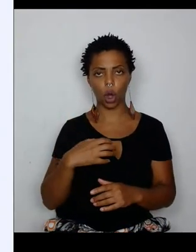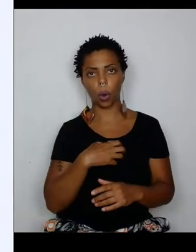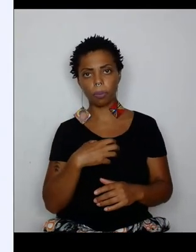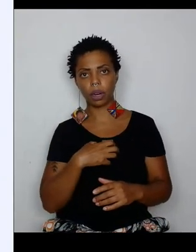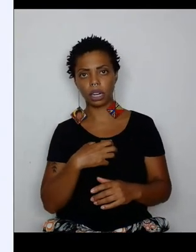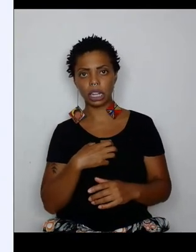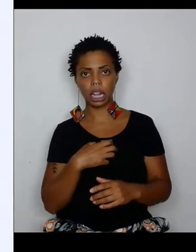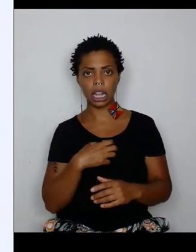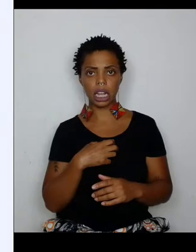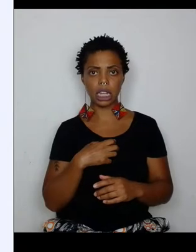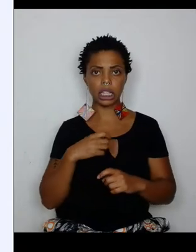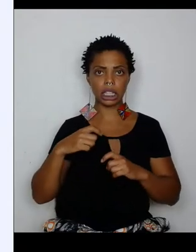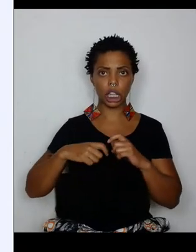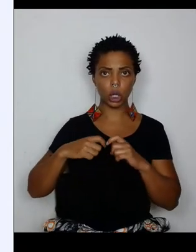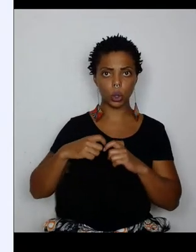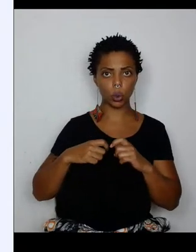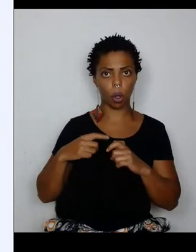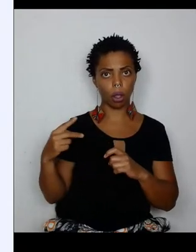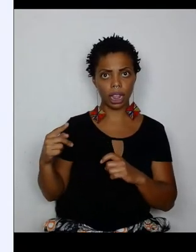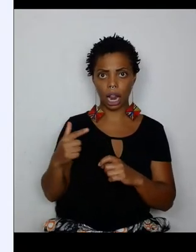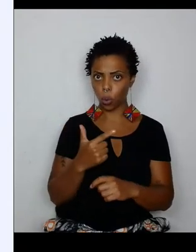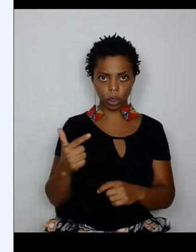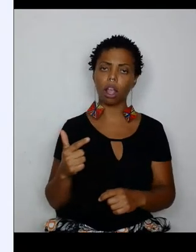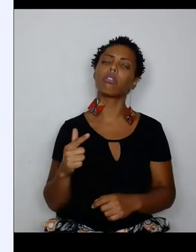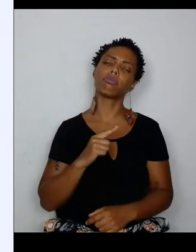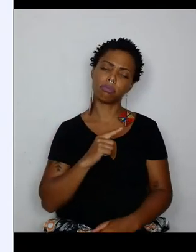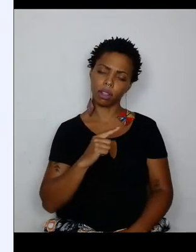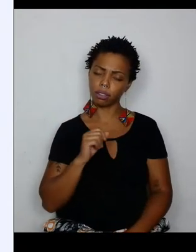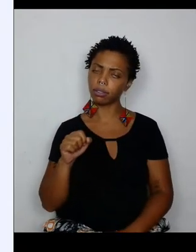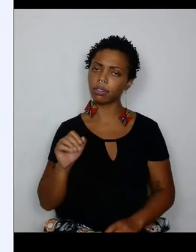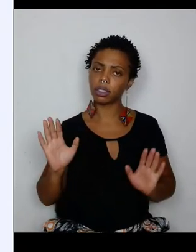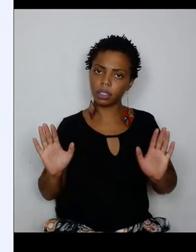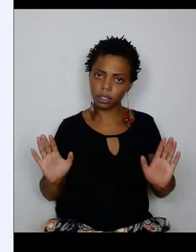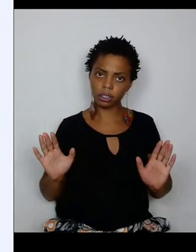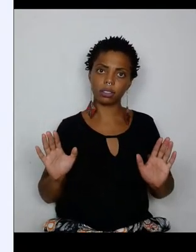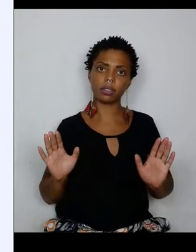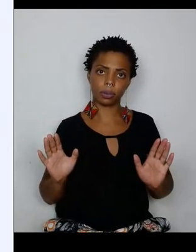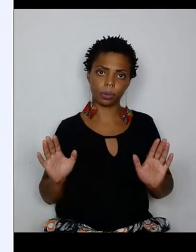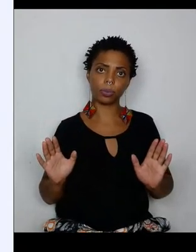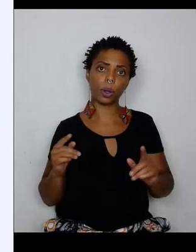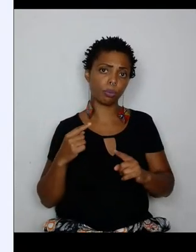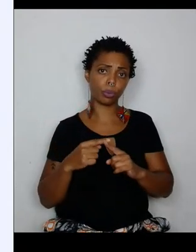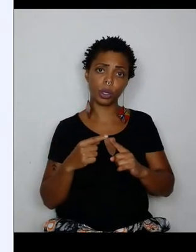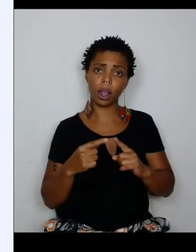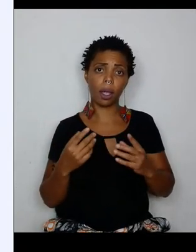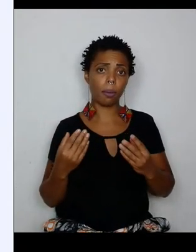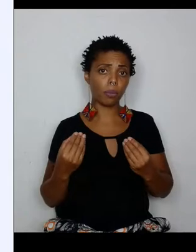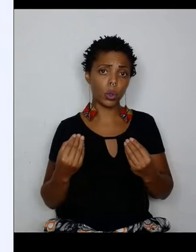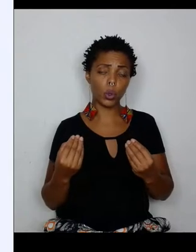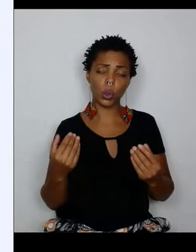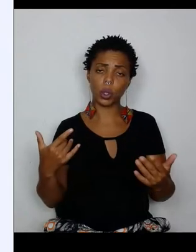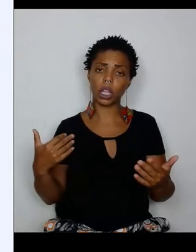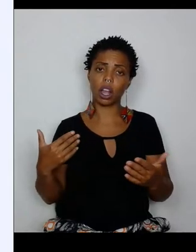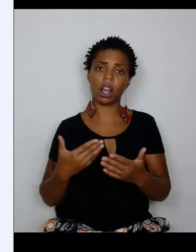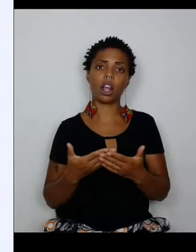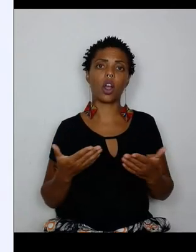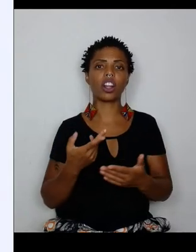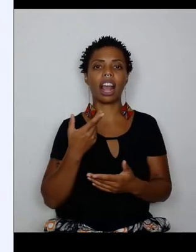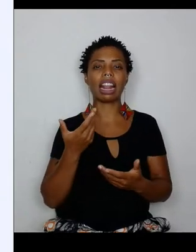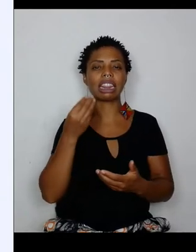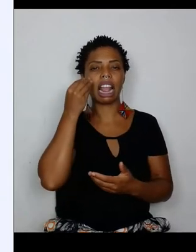part uh behaviors that are at the root of uh many present day calls to cancel him from our cultural